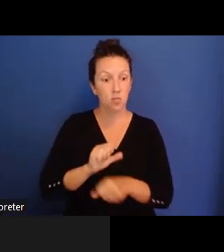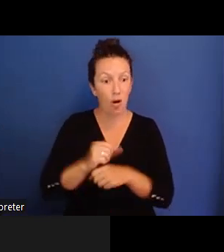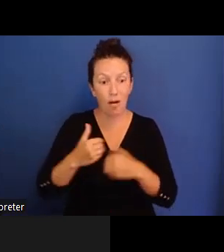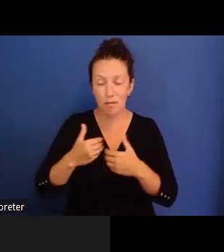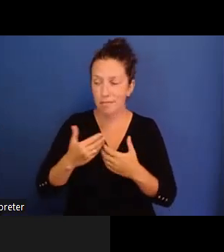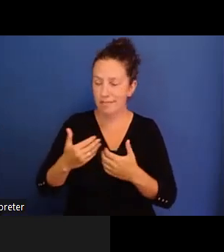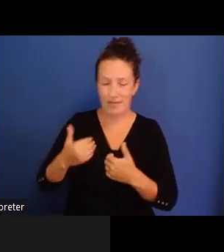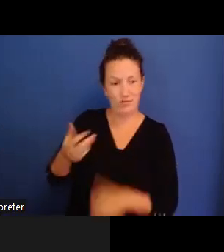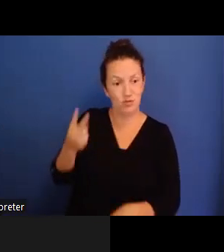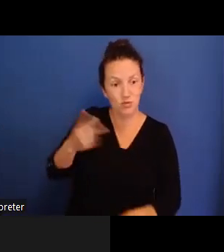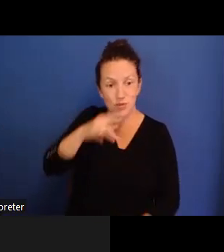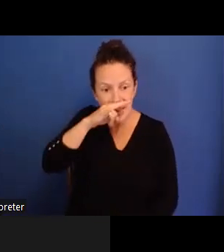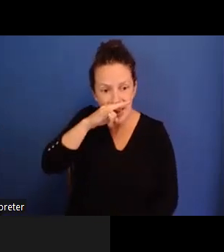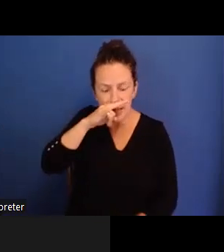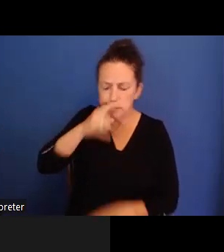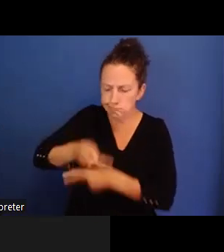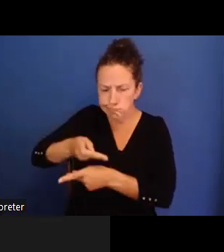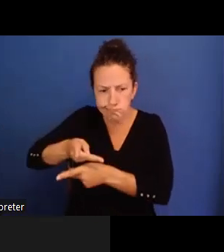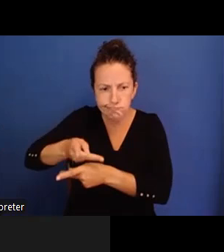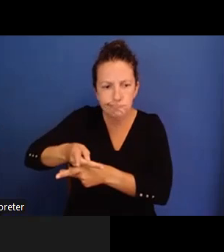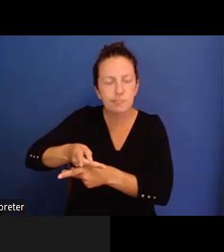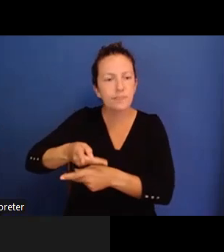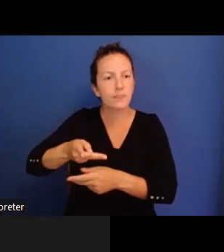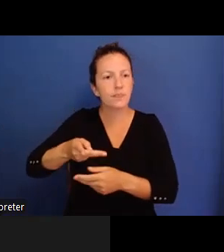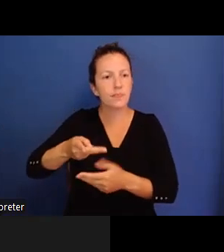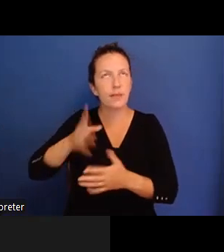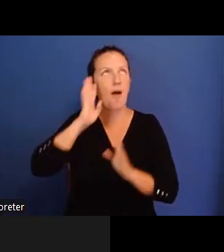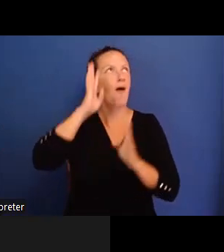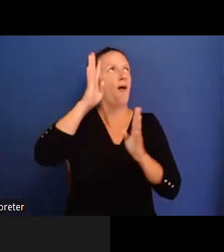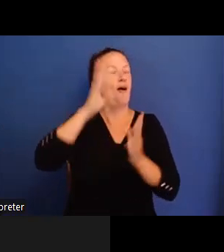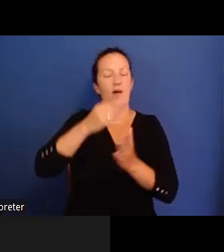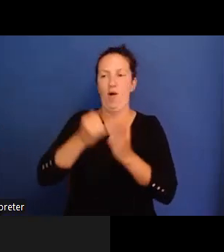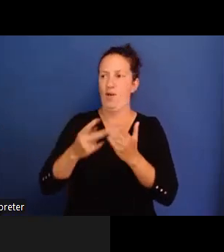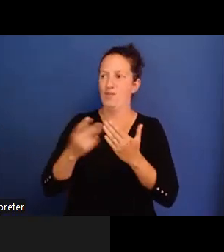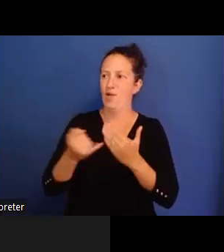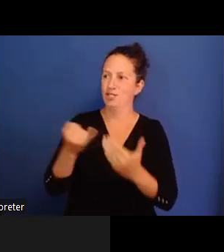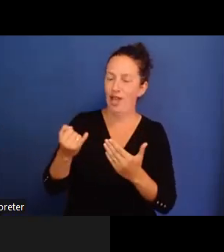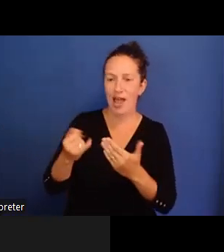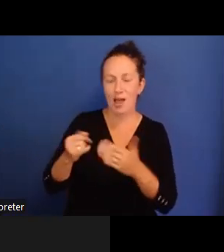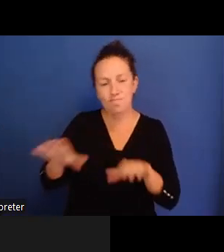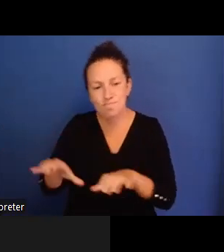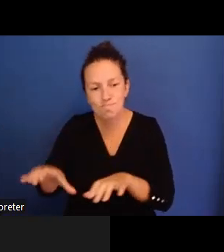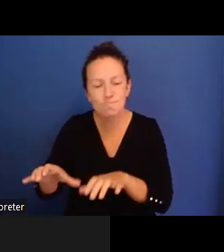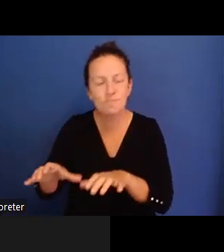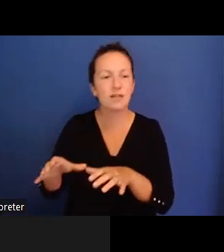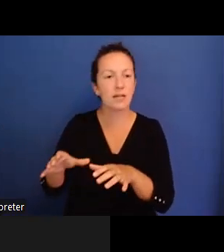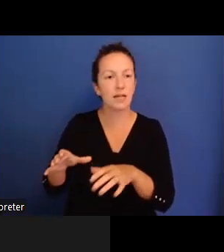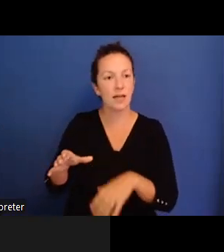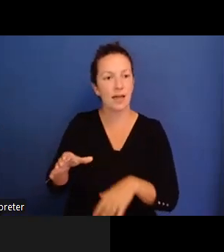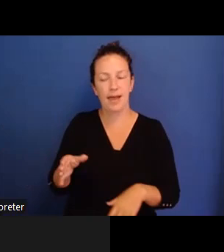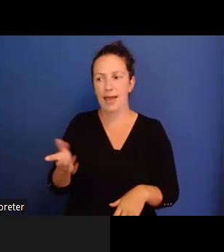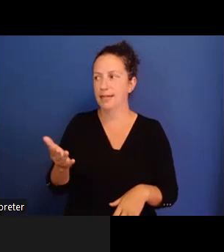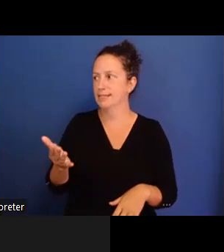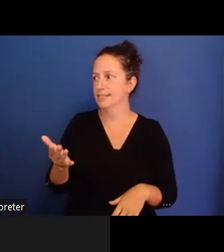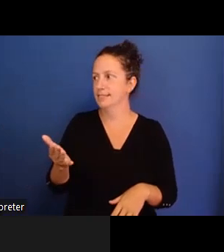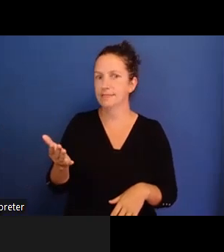kids and you figured out like an art project for the kids to do, and they, you know, so